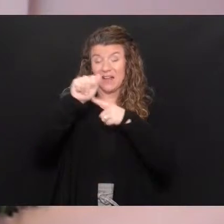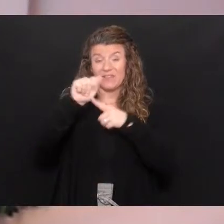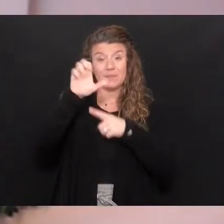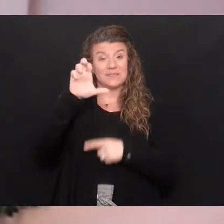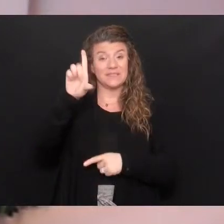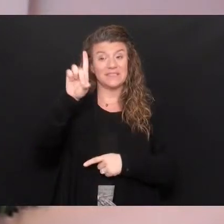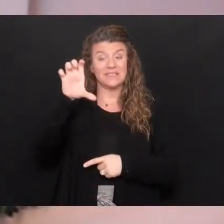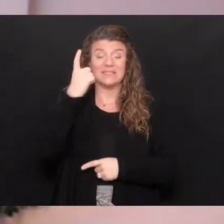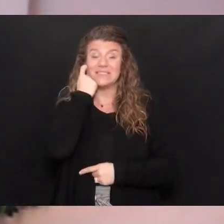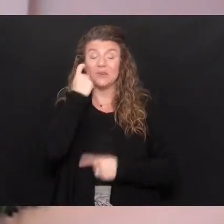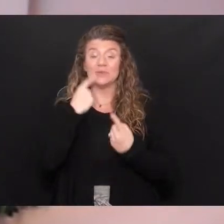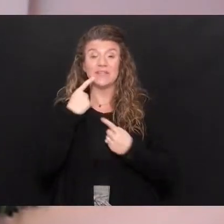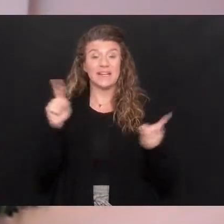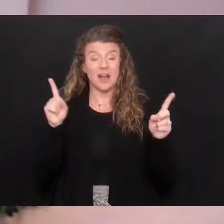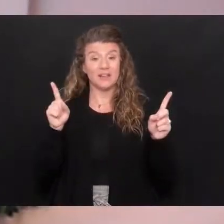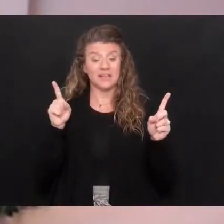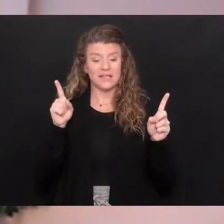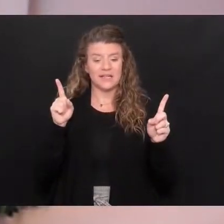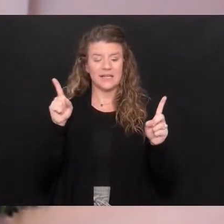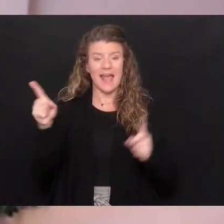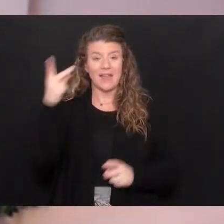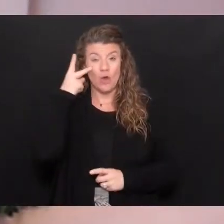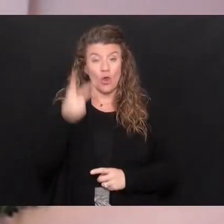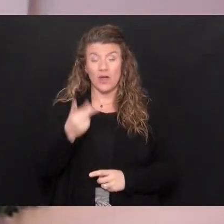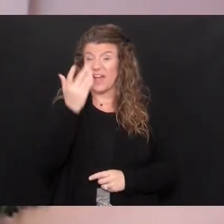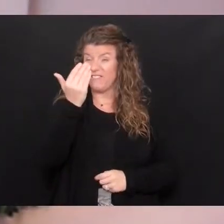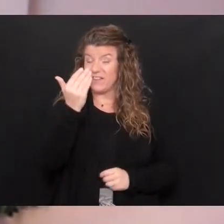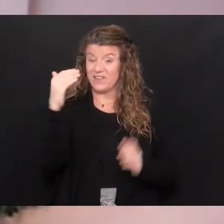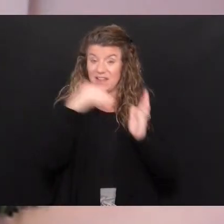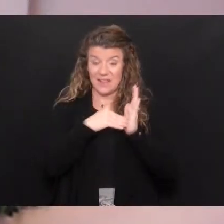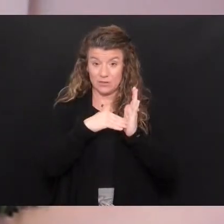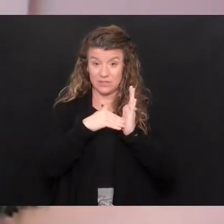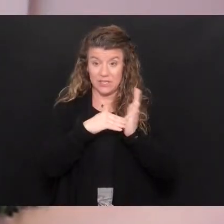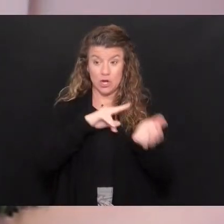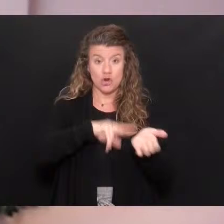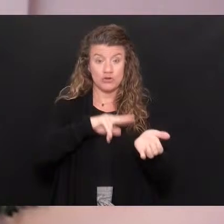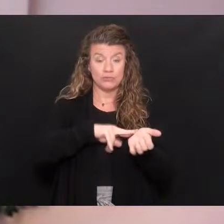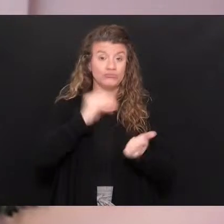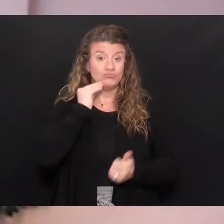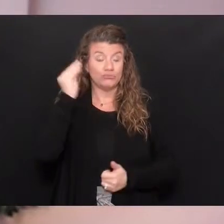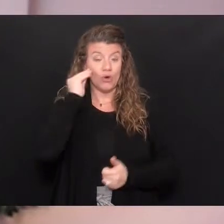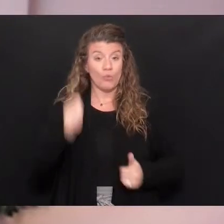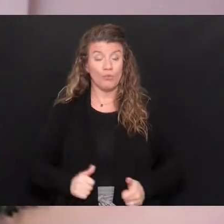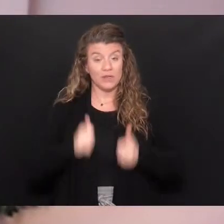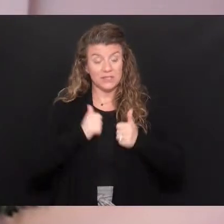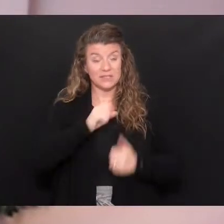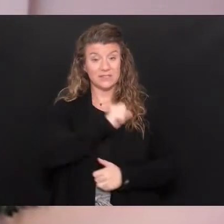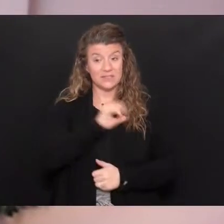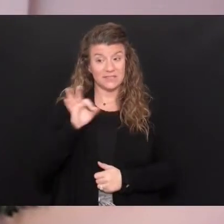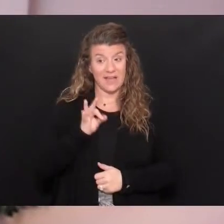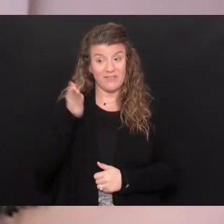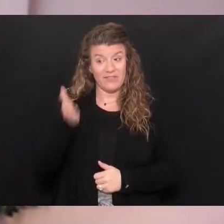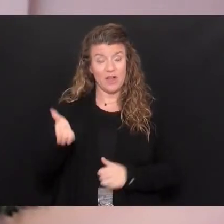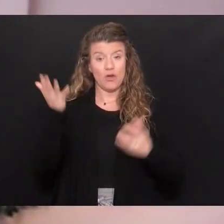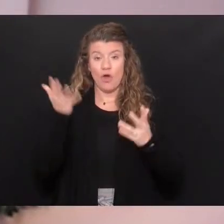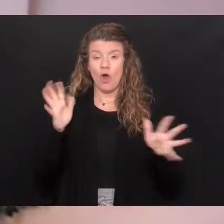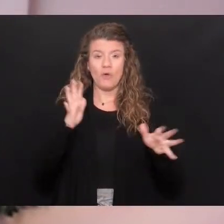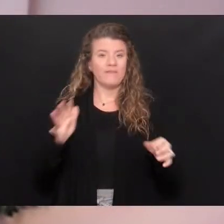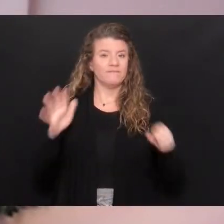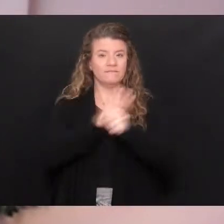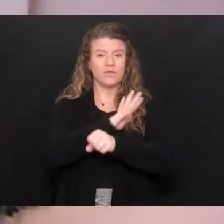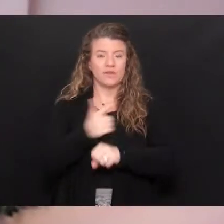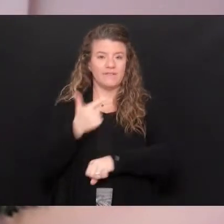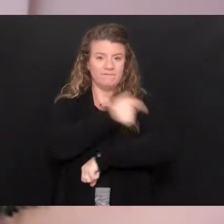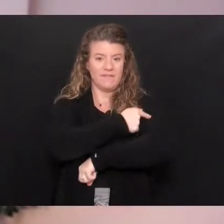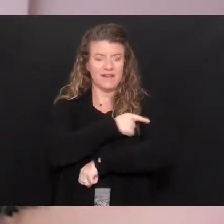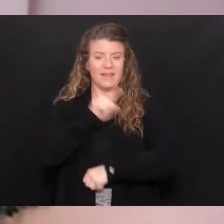came out and looking at 15,000 nursing home residents and staff that have been fully immunized. There's